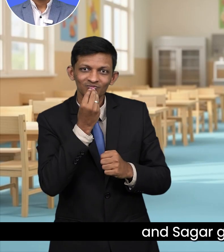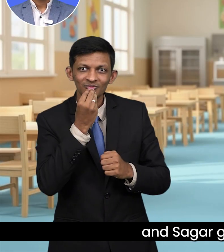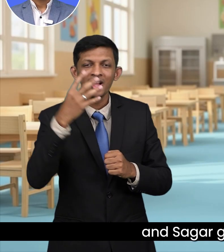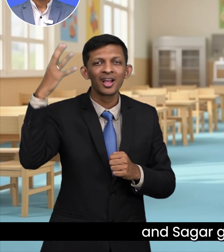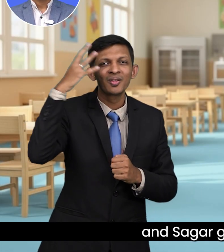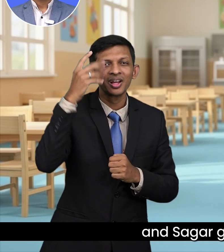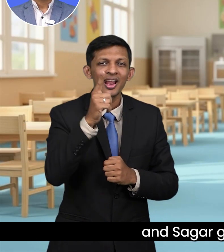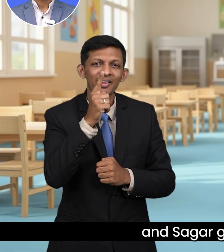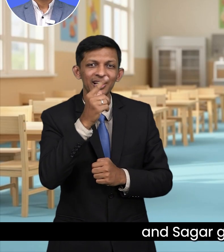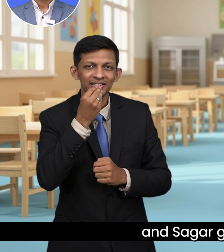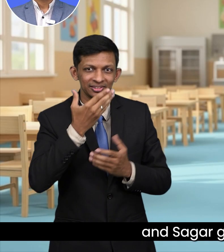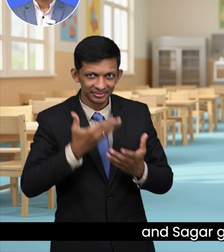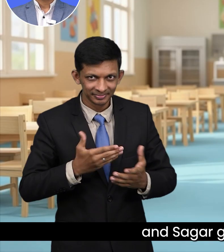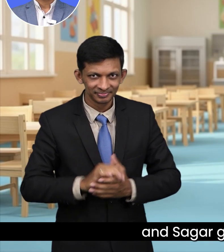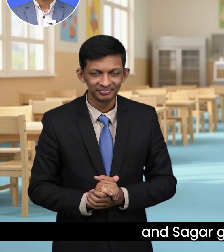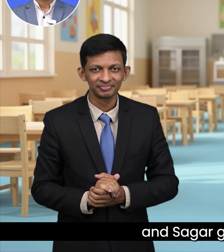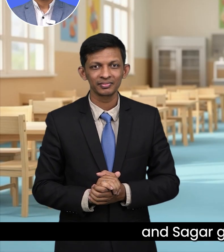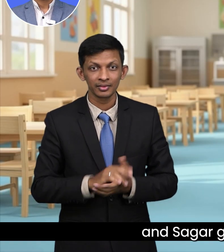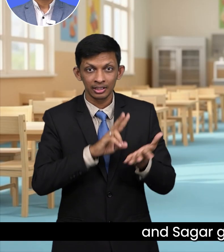table.